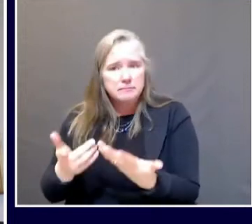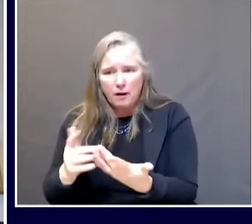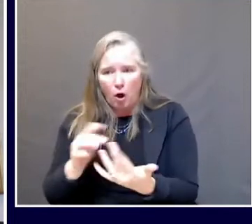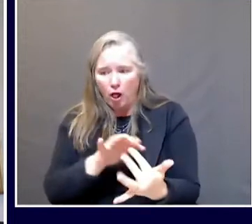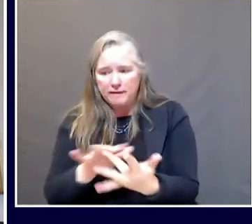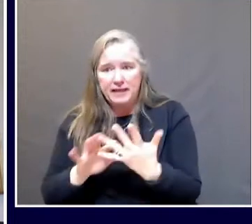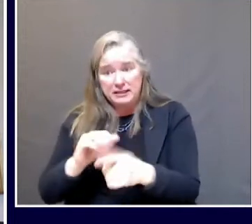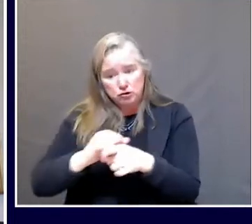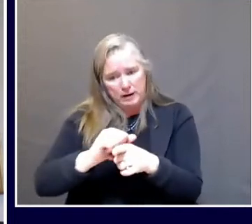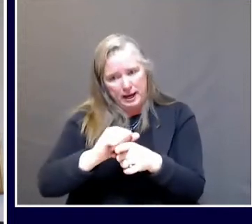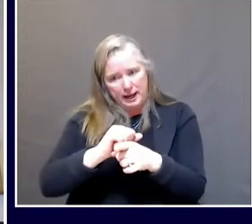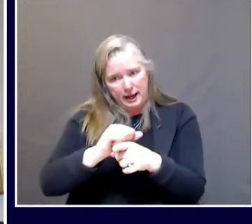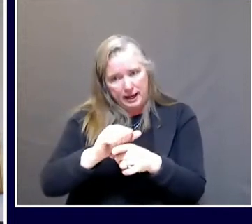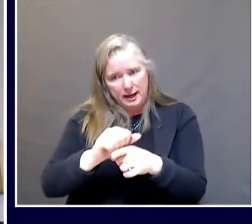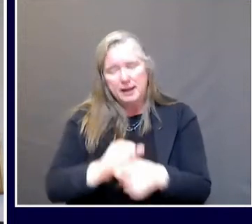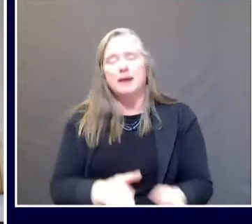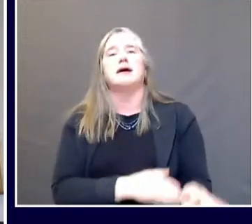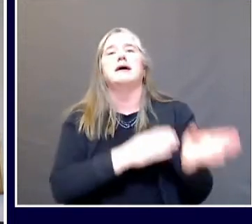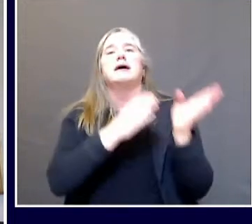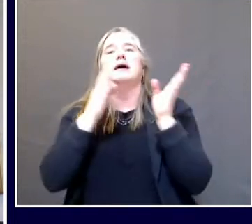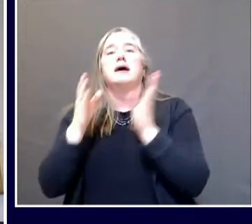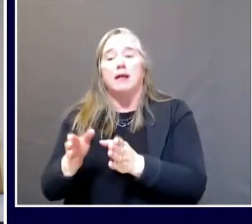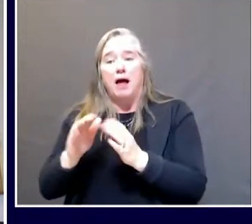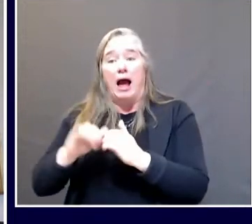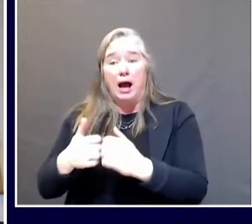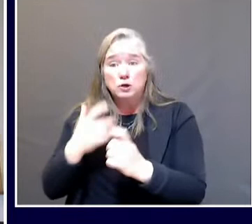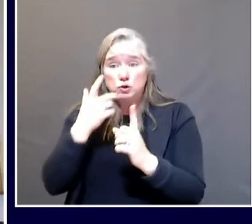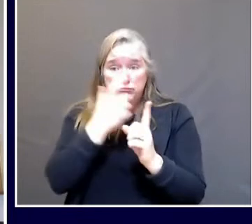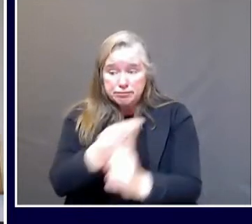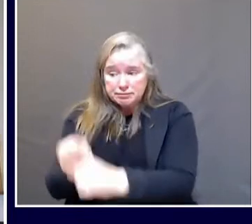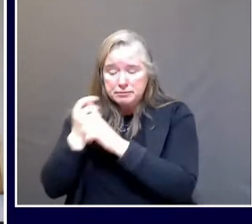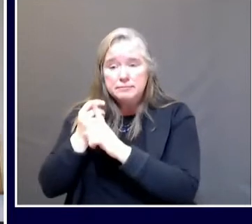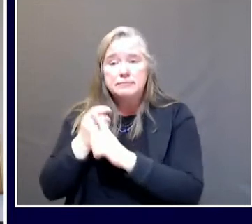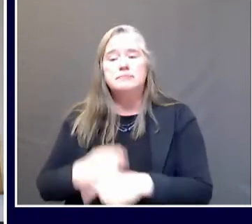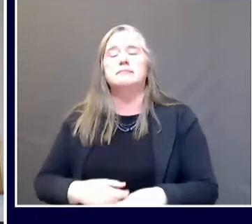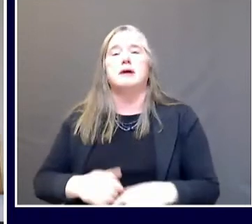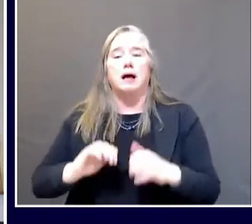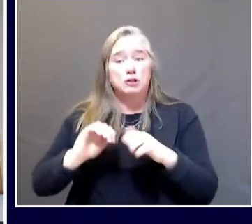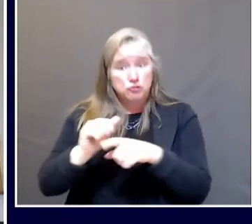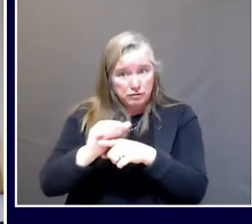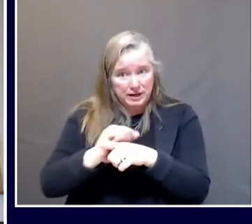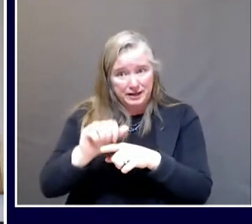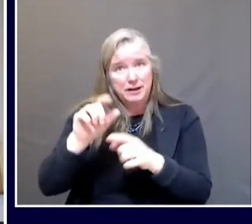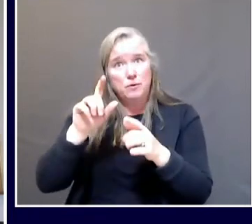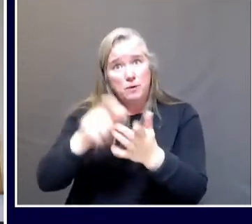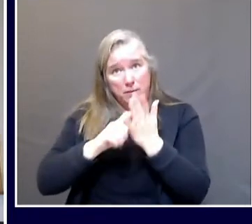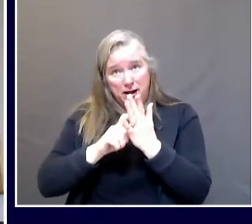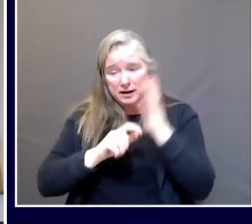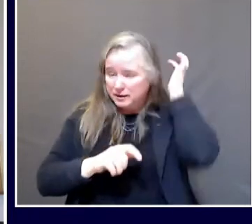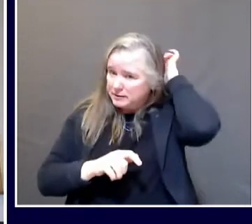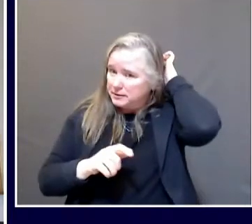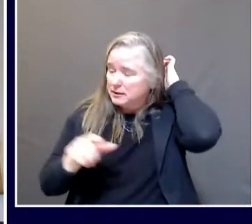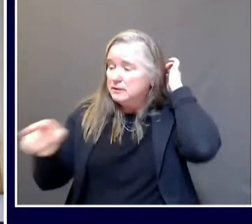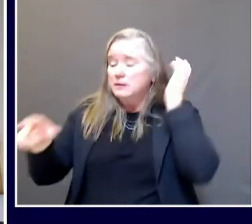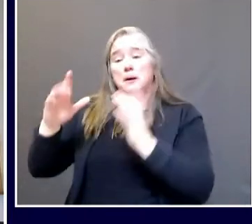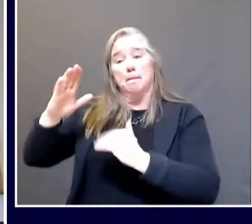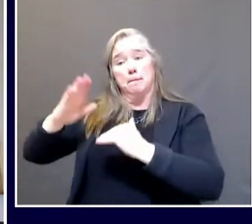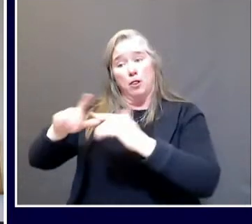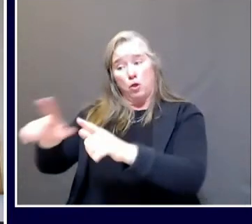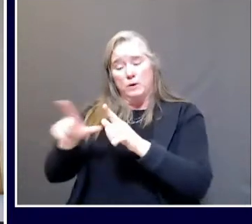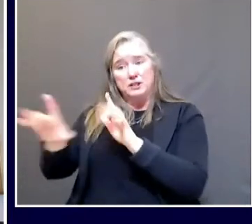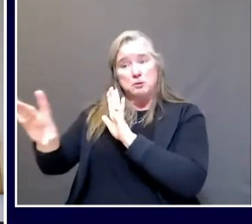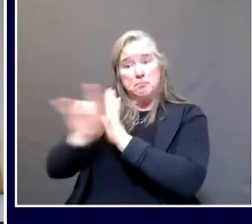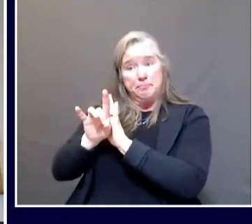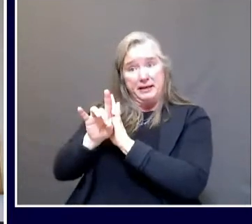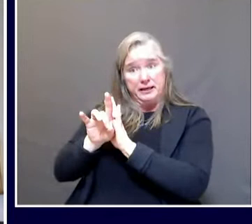sites. Those require funding. Someone's got to make sure that we've got those who can pay the rent for those facilities and such things. So